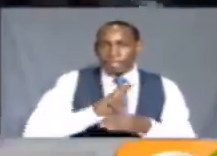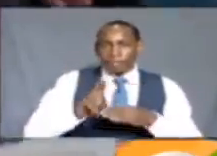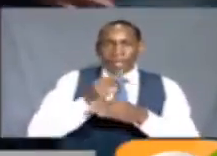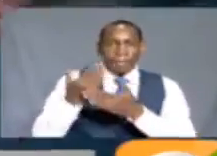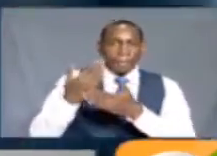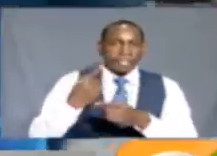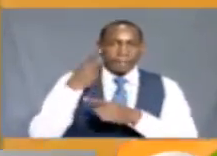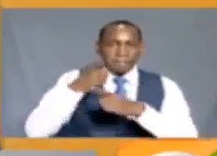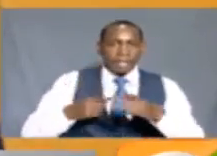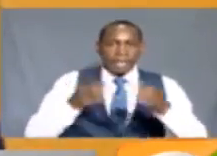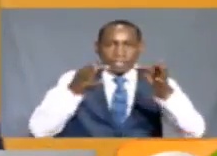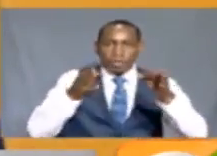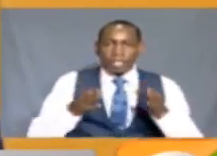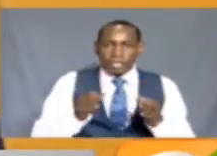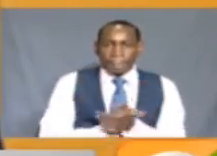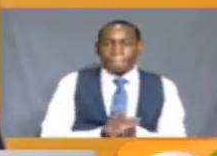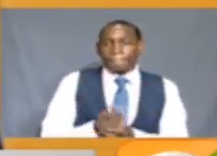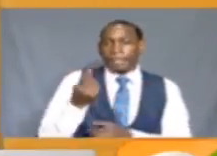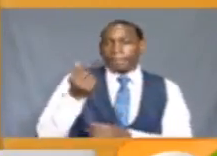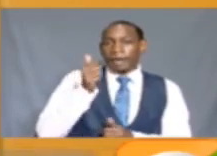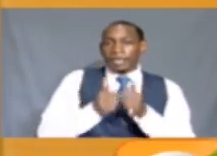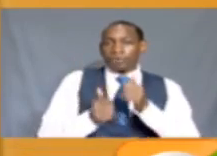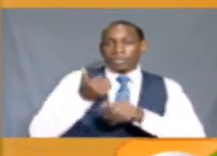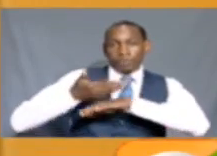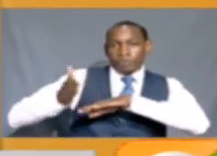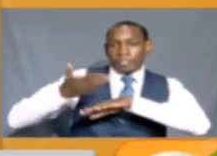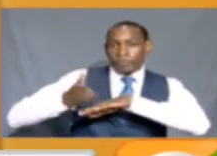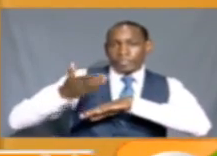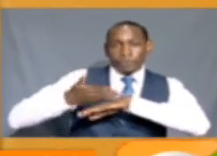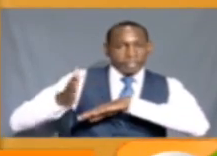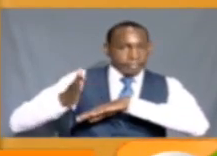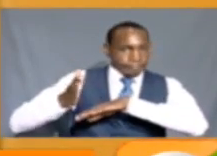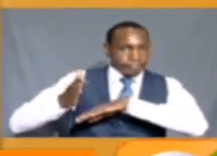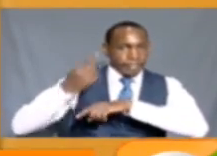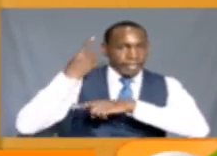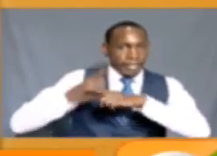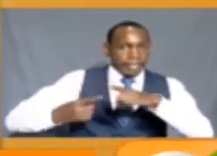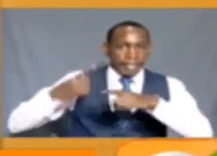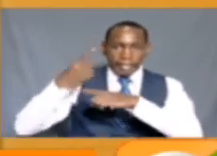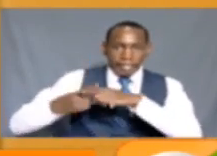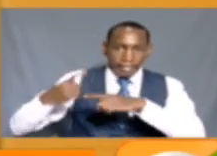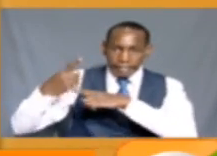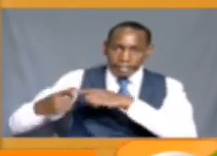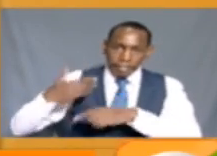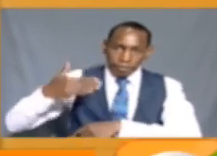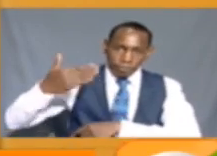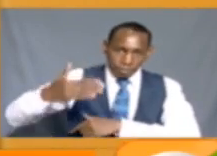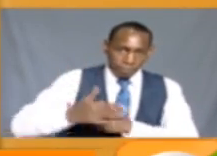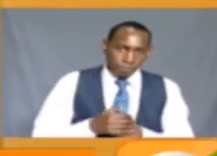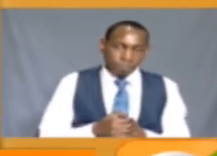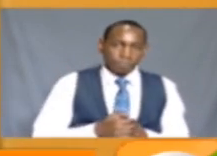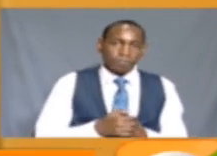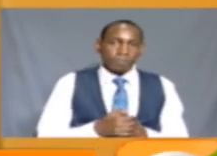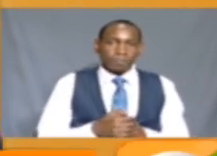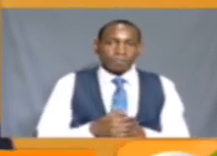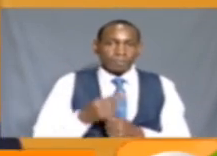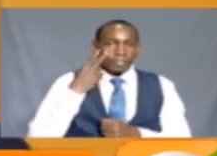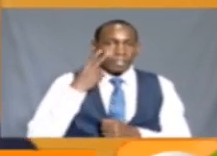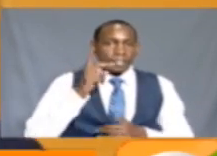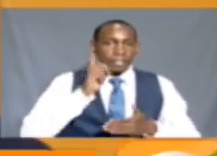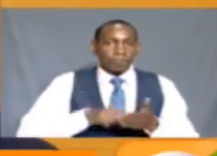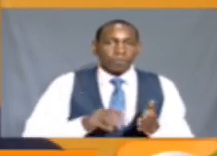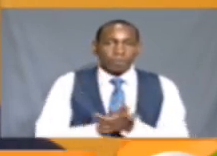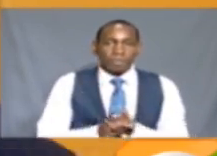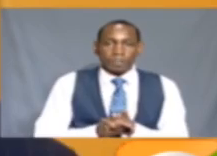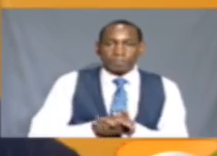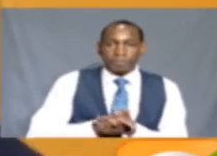previous financial year. The kind of money that we lose year in, year out. Look at what Jackie